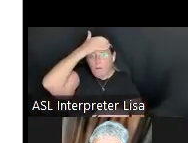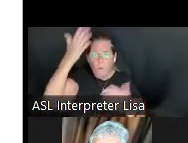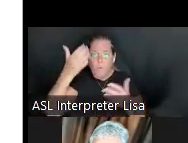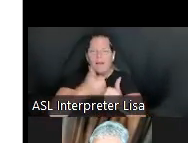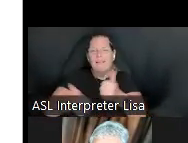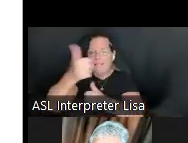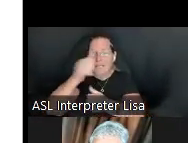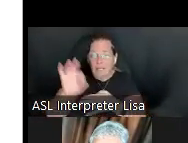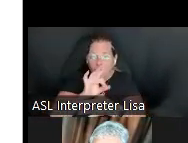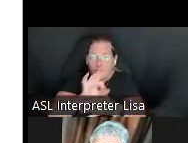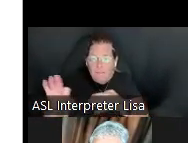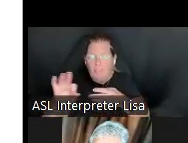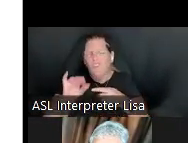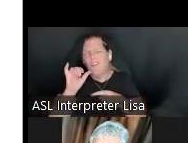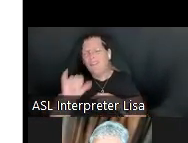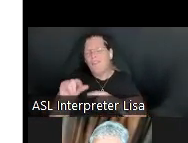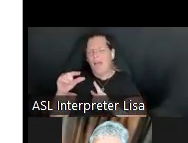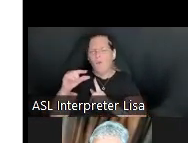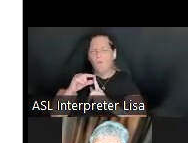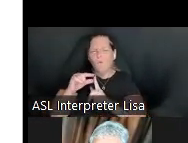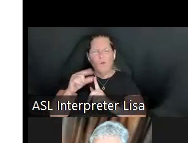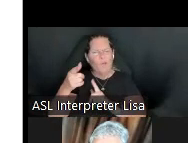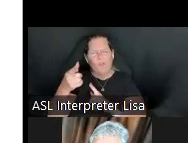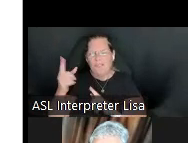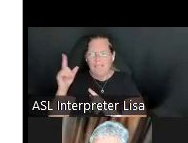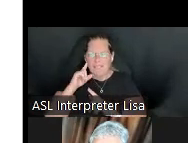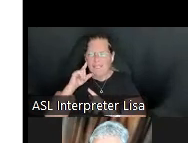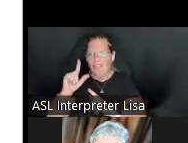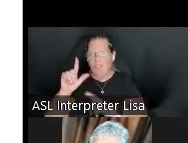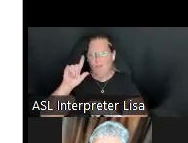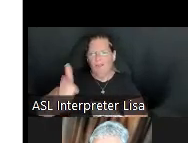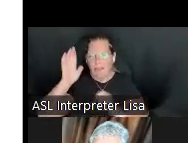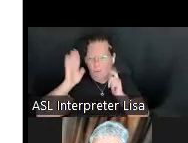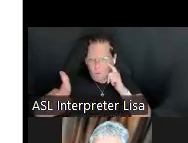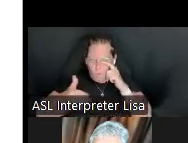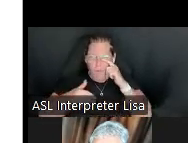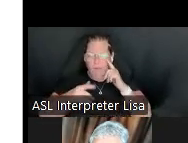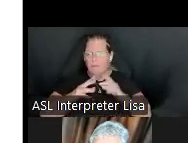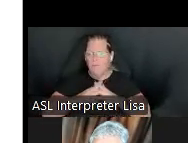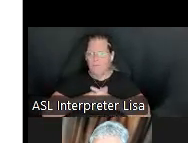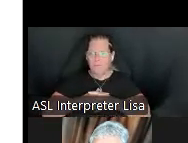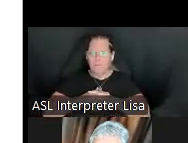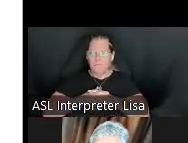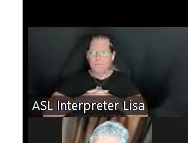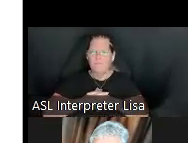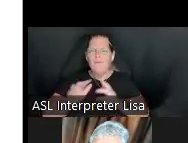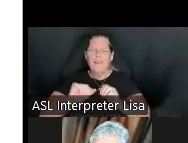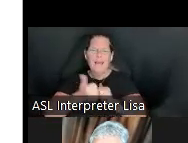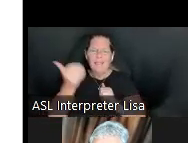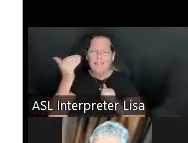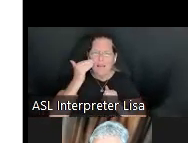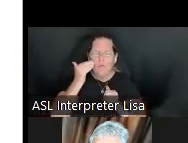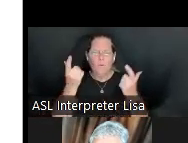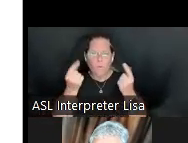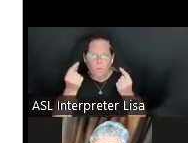executive functioning, which is a term you'll hear more about later on in this presentation, which is how we know what we are doing